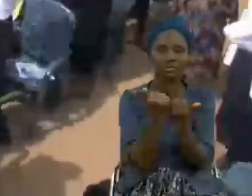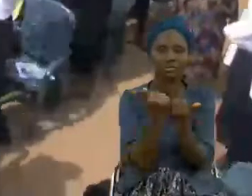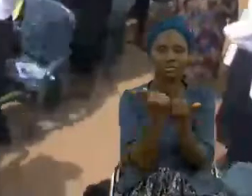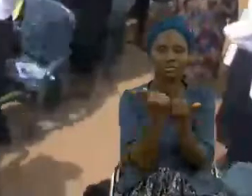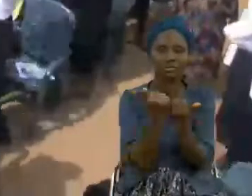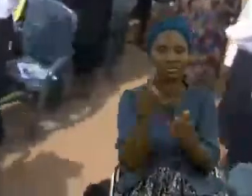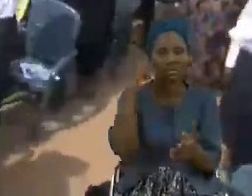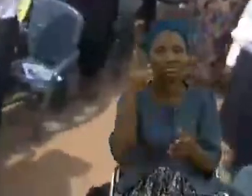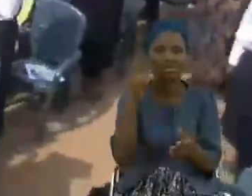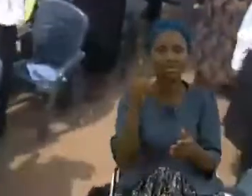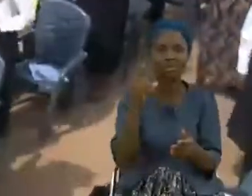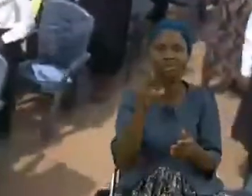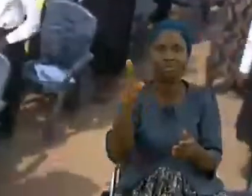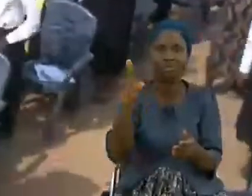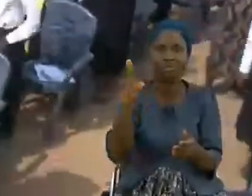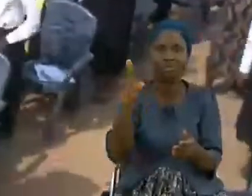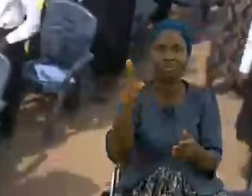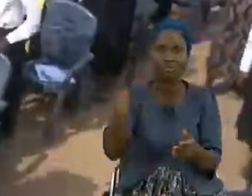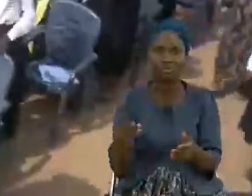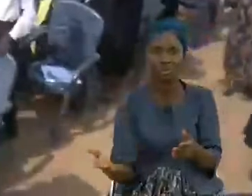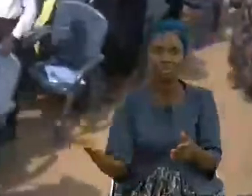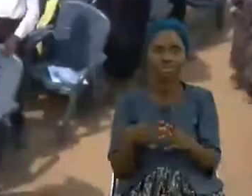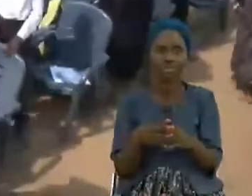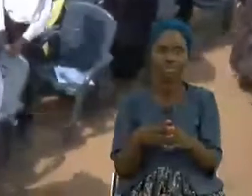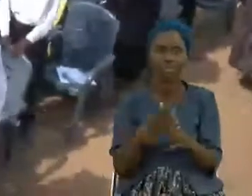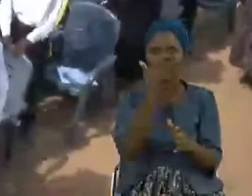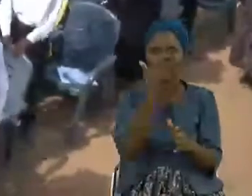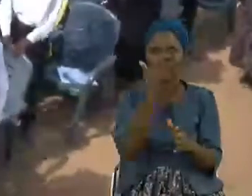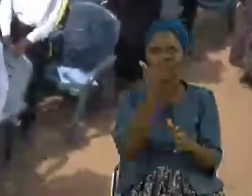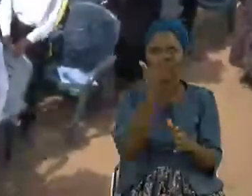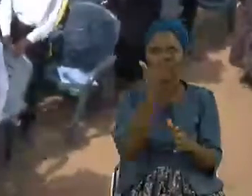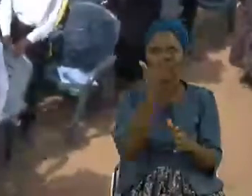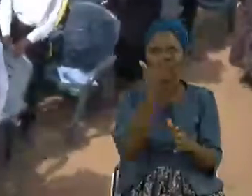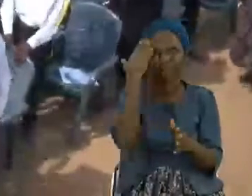forget in heaven forgetting holiness